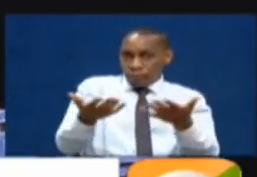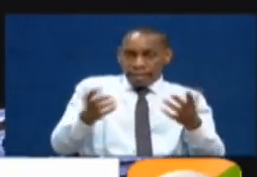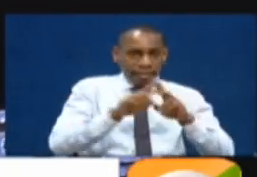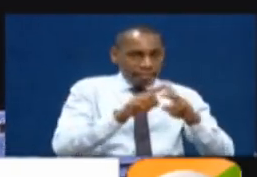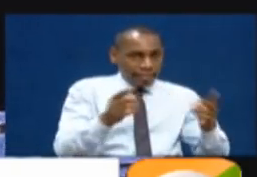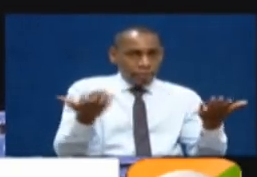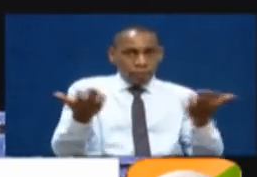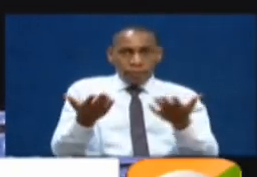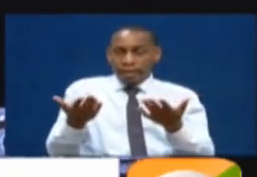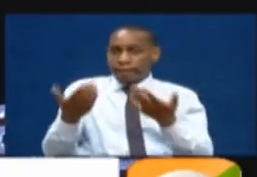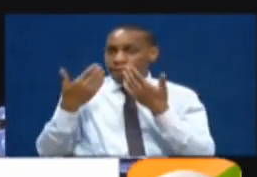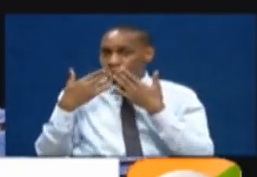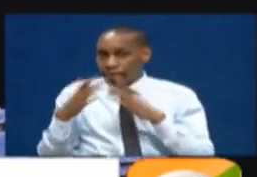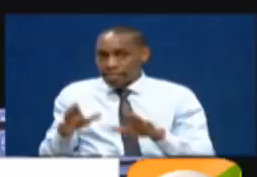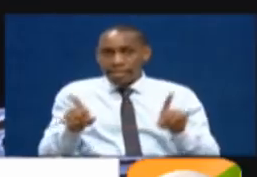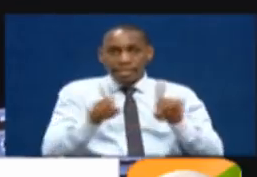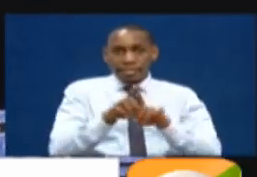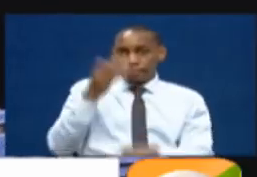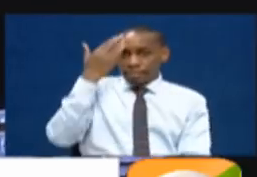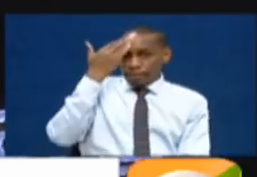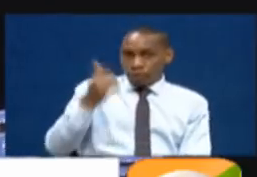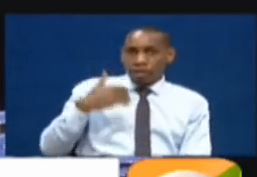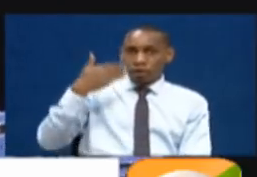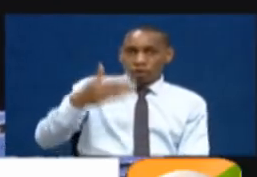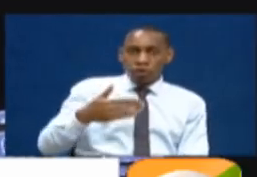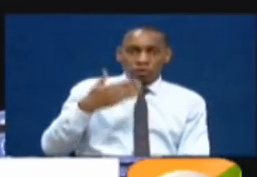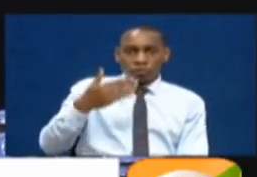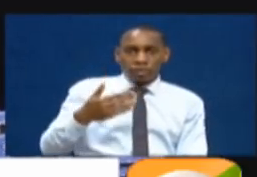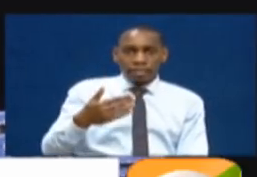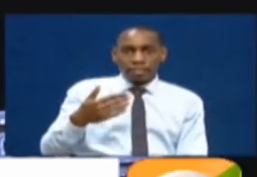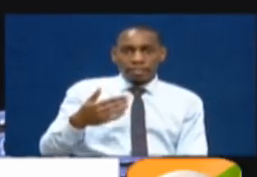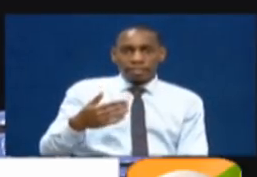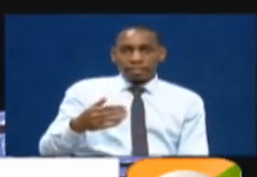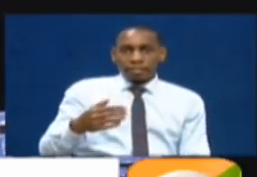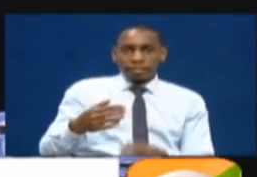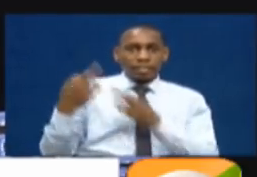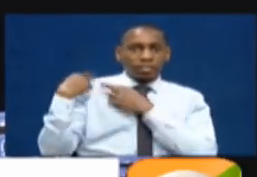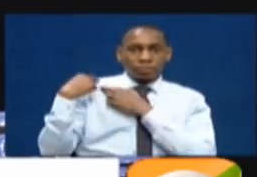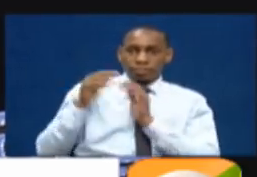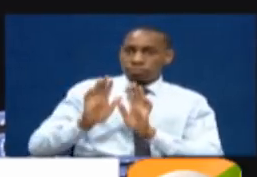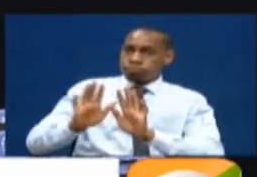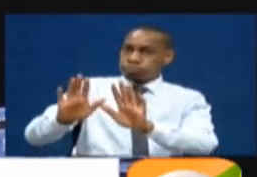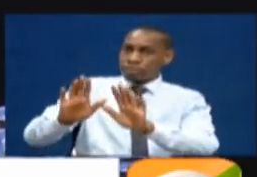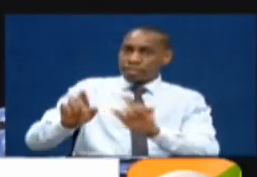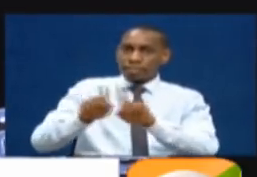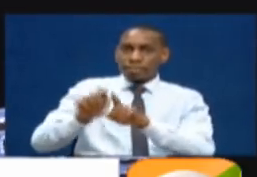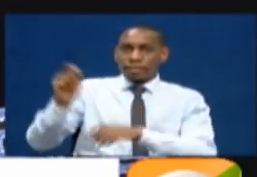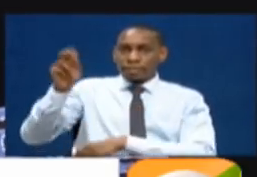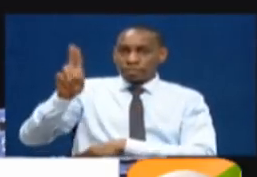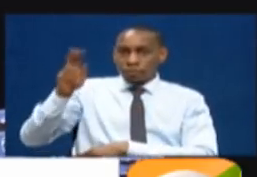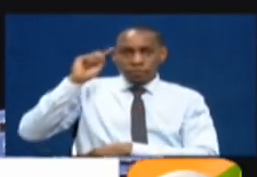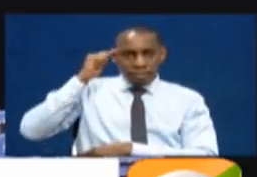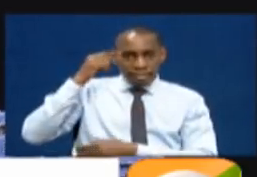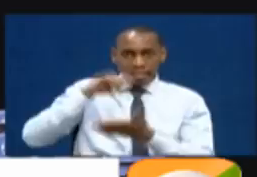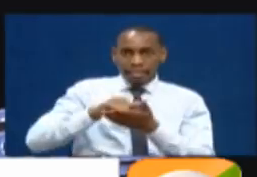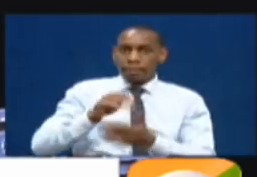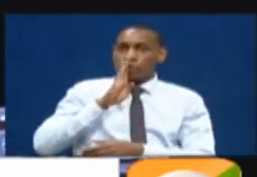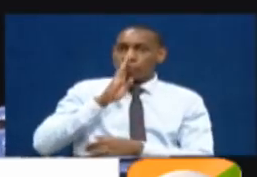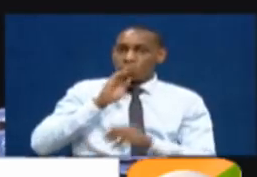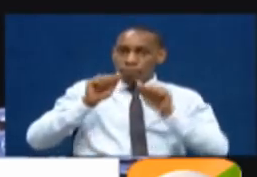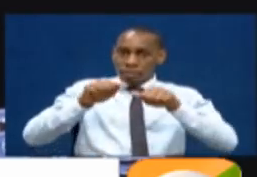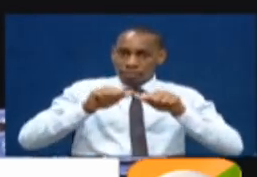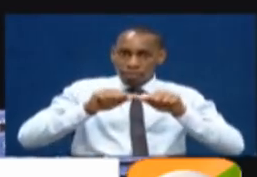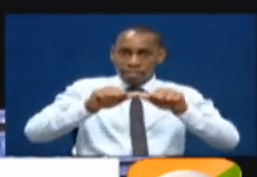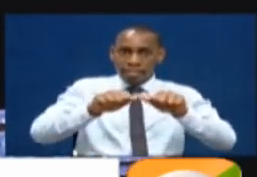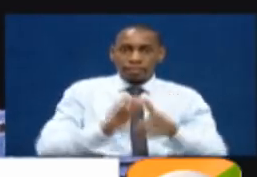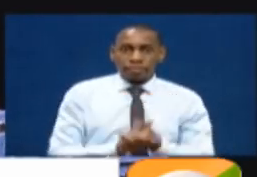and where does it stop? And why do we keep passing the buck? Is this why President Uhuru Kenyatta thinks that the debt is sustainable? Who